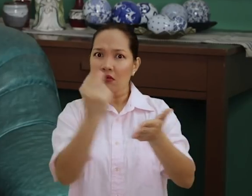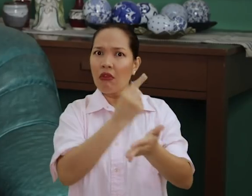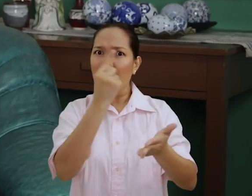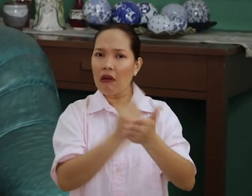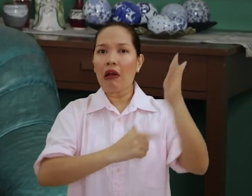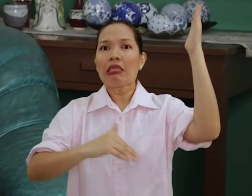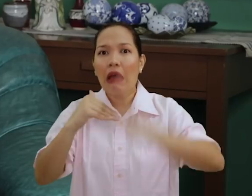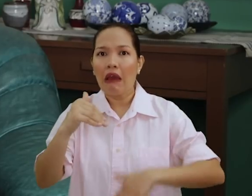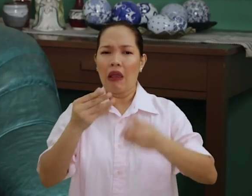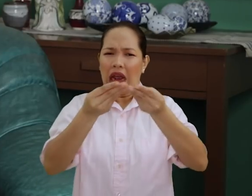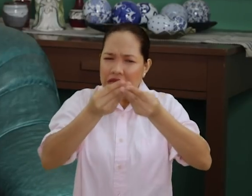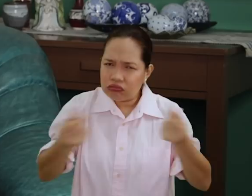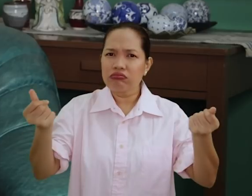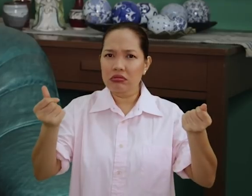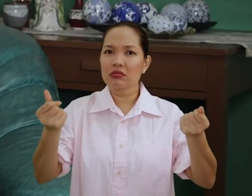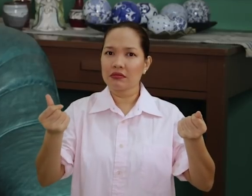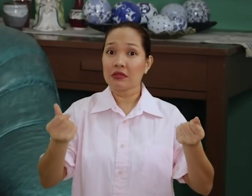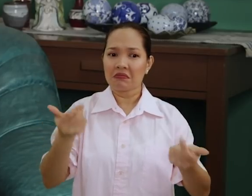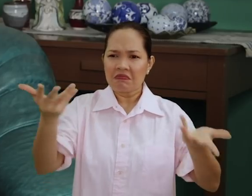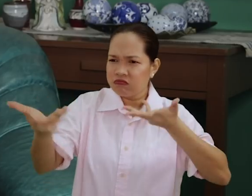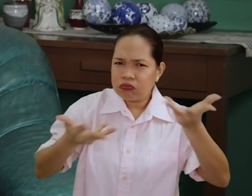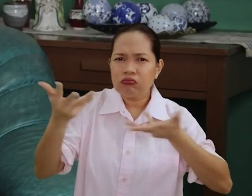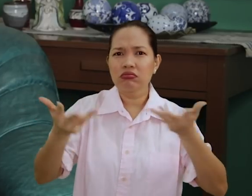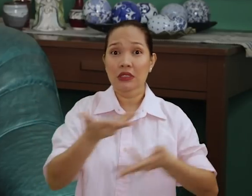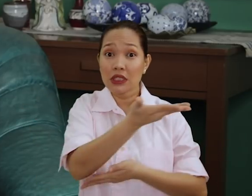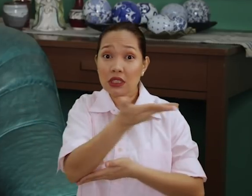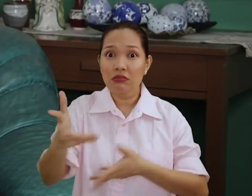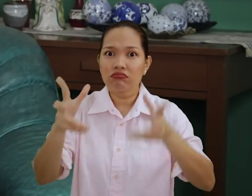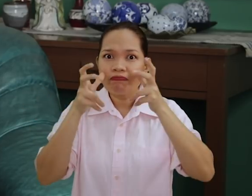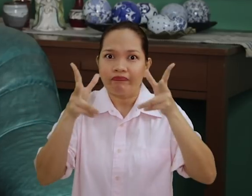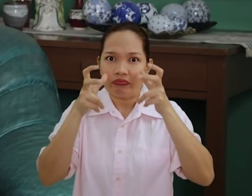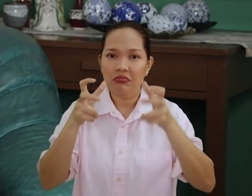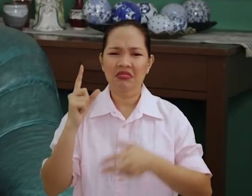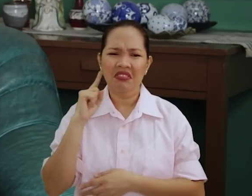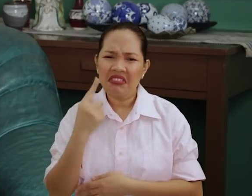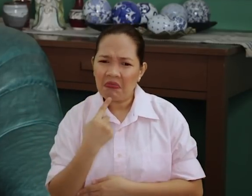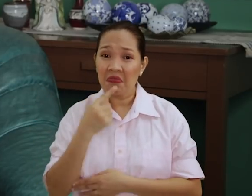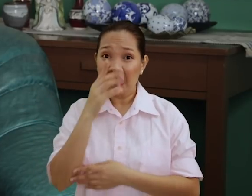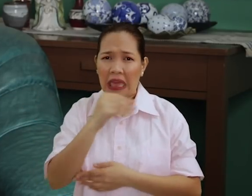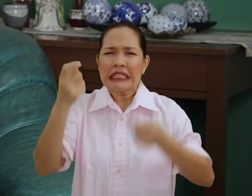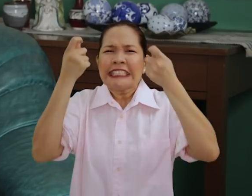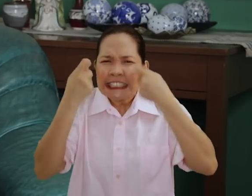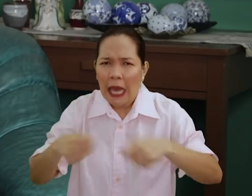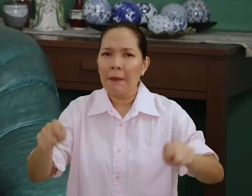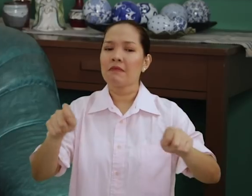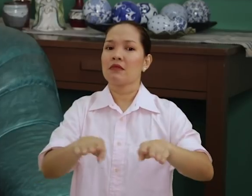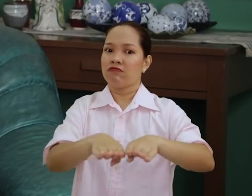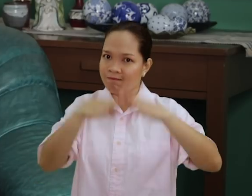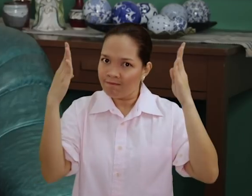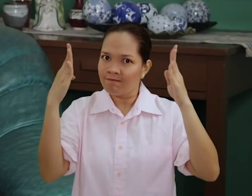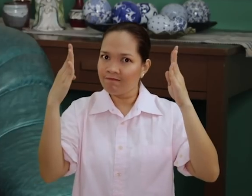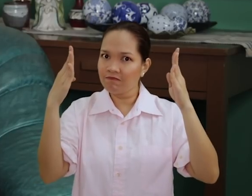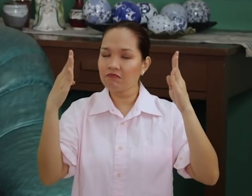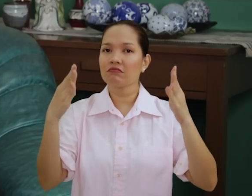There are parts in the narrative that we could scrutinize, but I would like to focus on the scene where Jesus and the